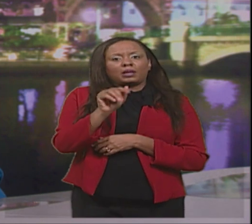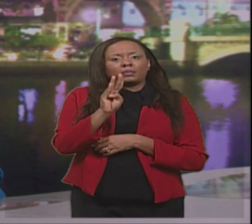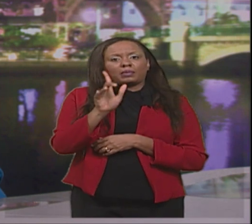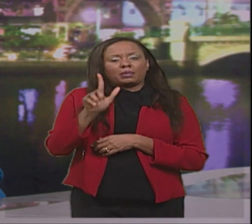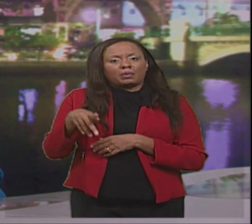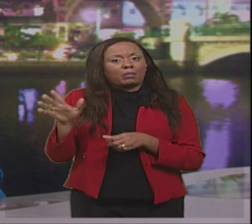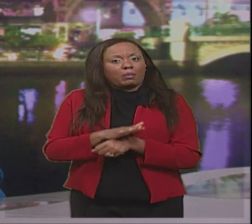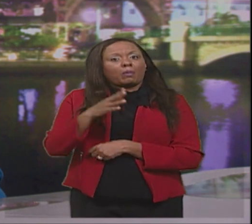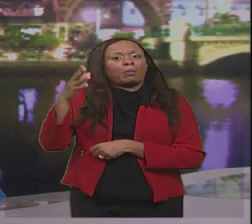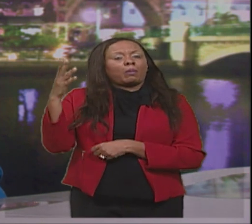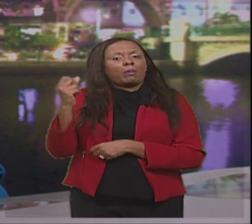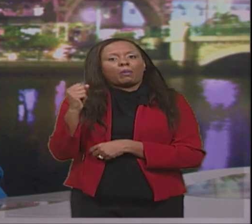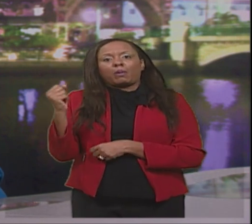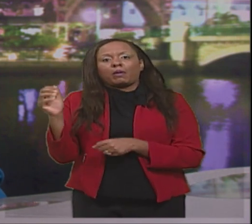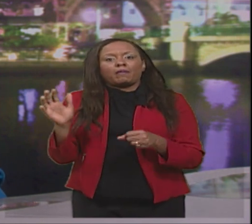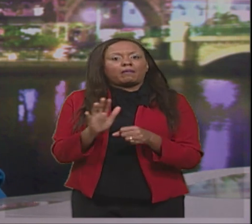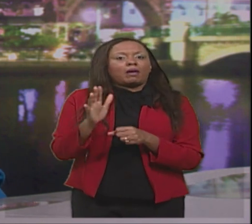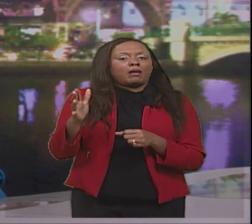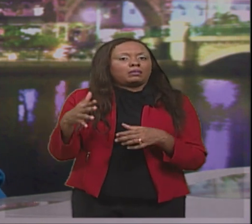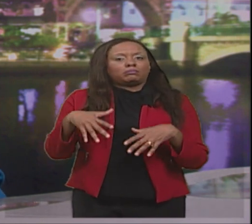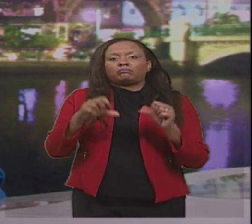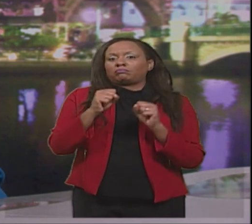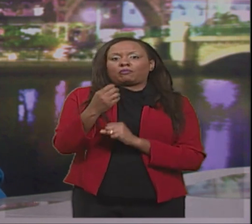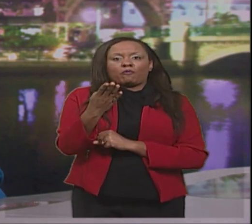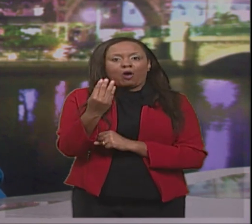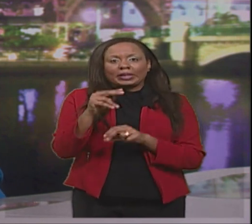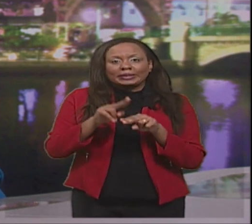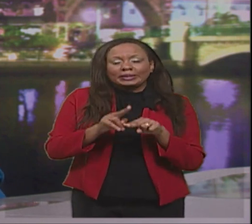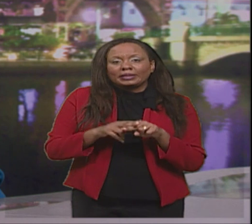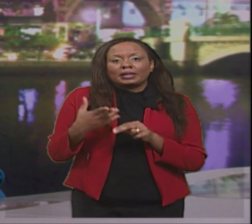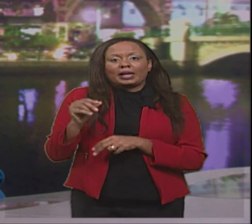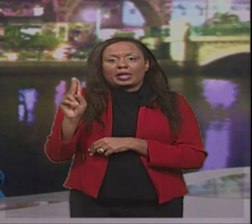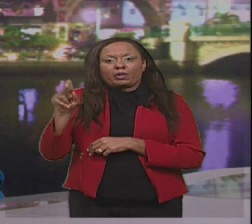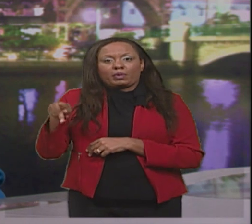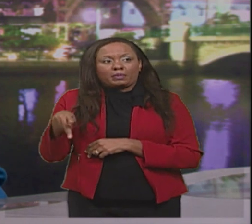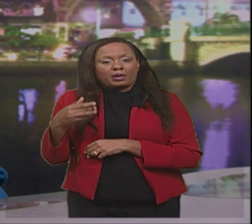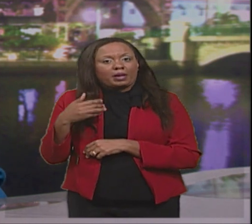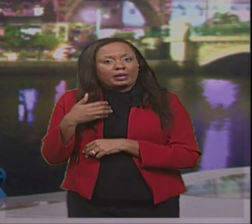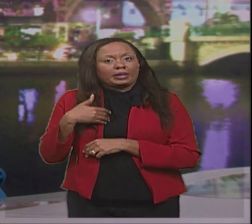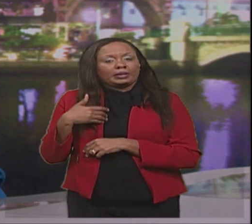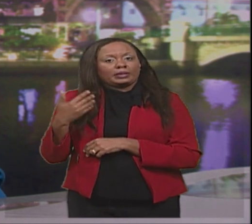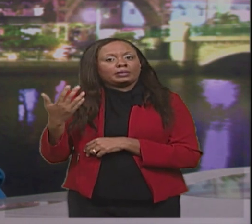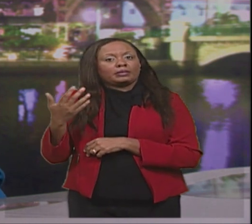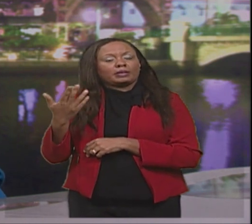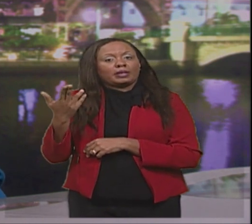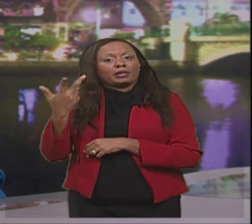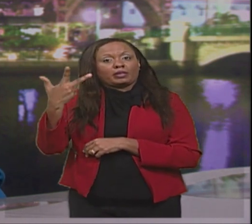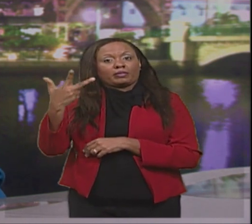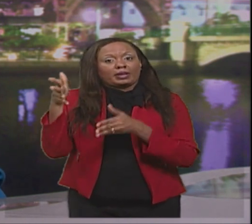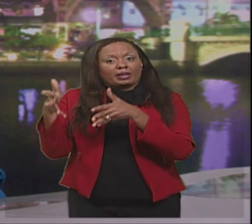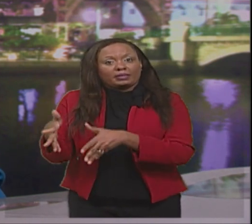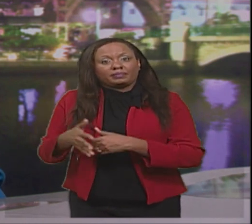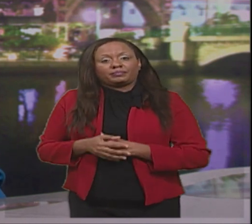ABLP won by a landslide, taking 14 of the seats, with the remainder going to the UPP. The lone independent candidate